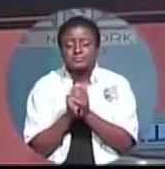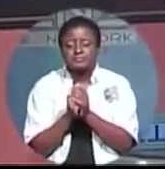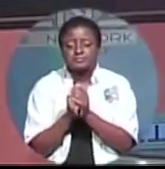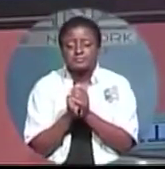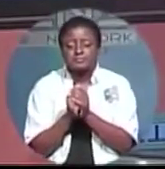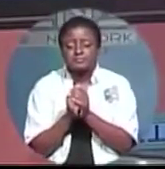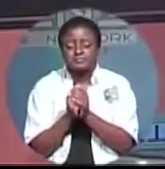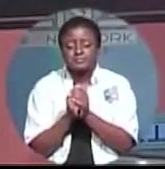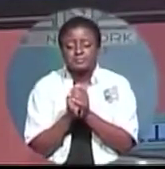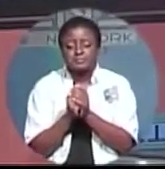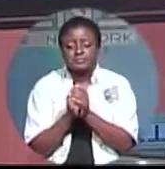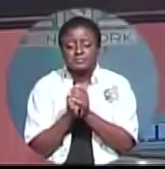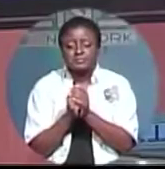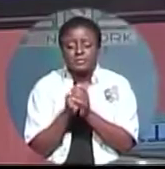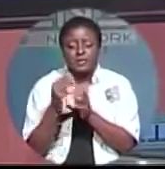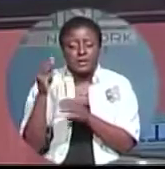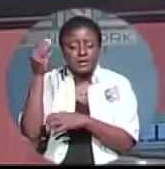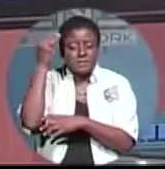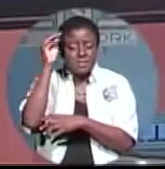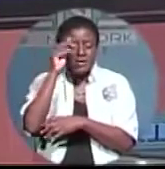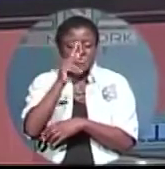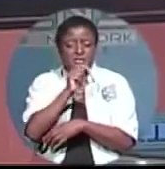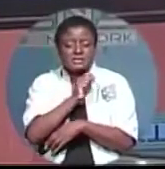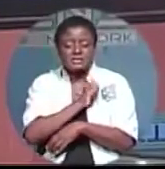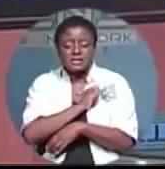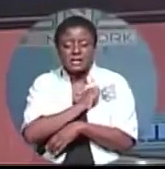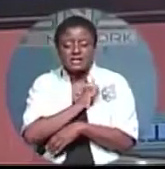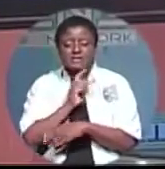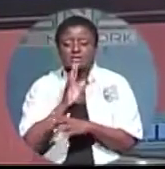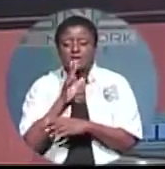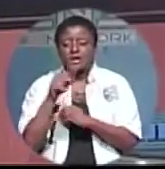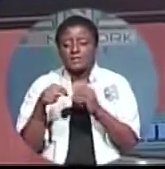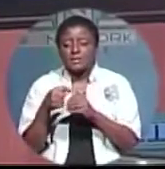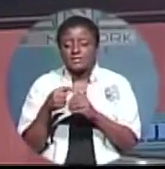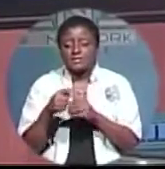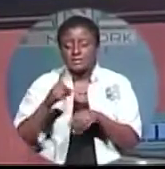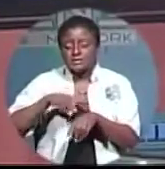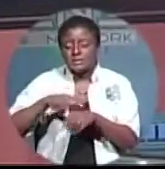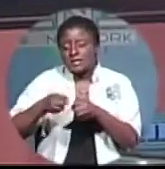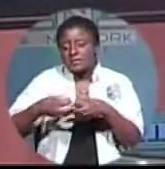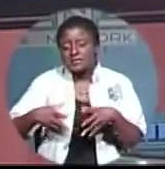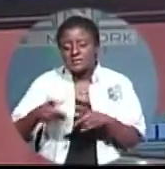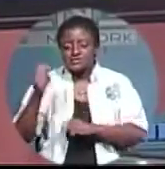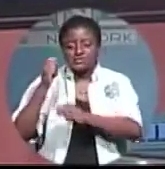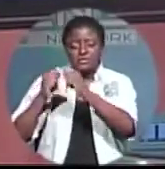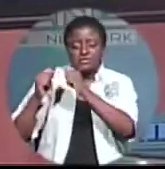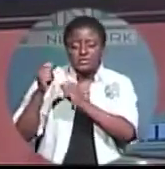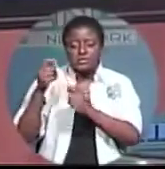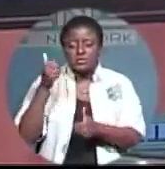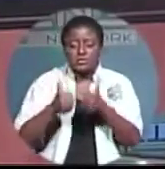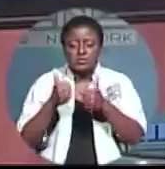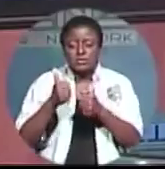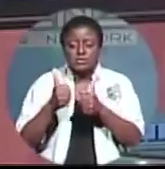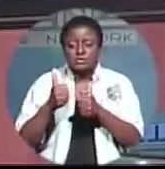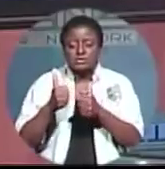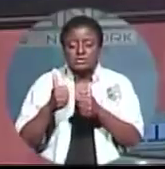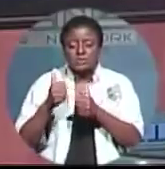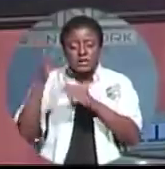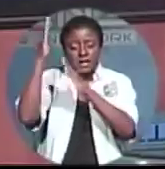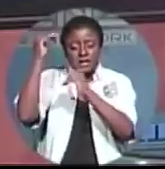of the House of Assembly, Maurice Tynes, about the timeless tradition which continues to be a highly anticipated public